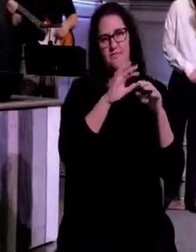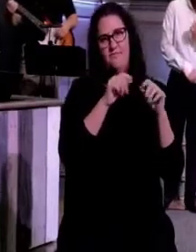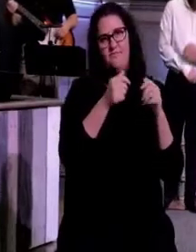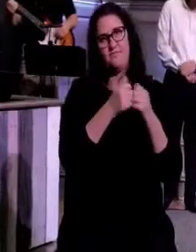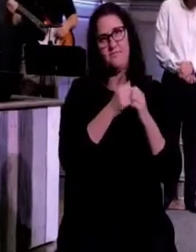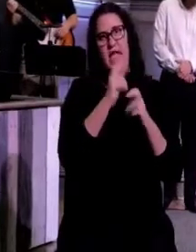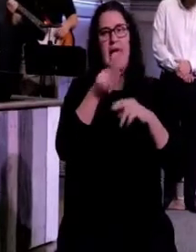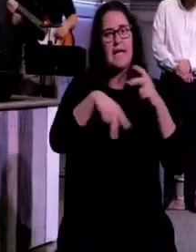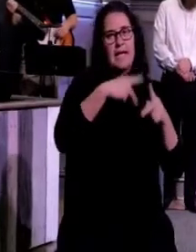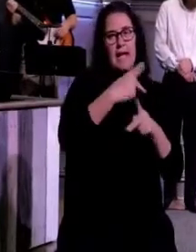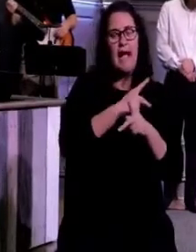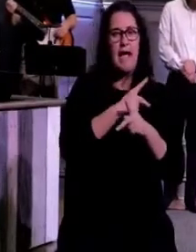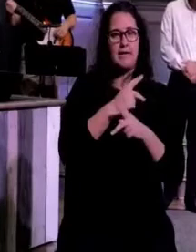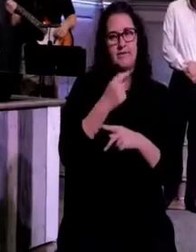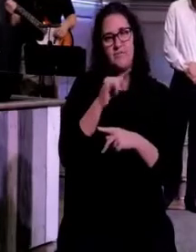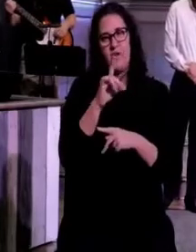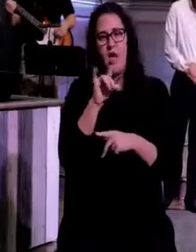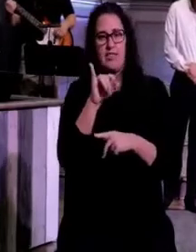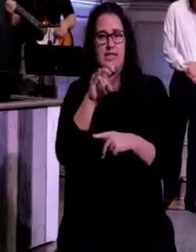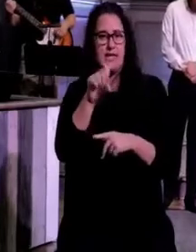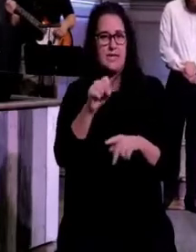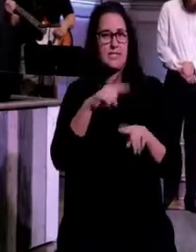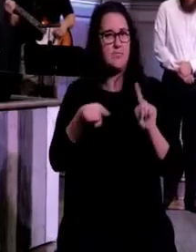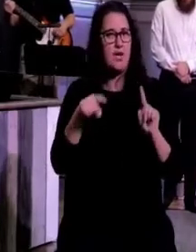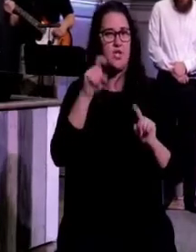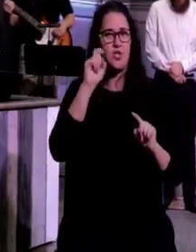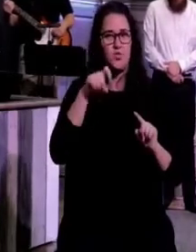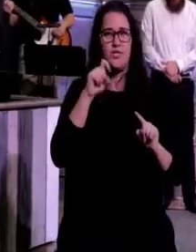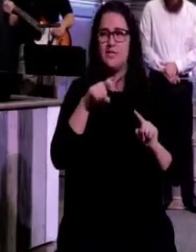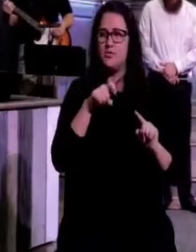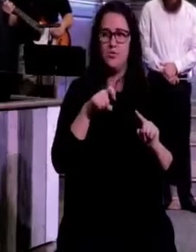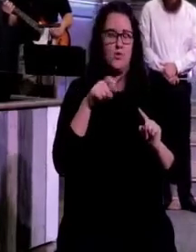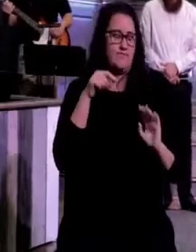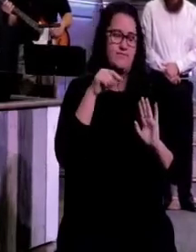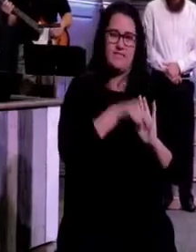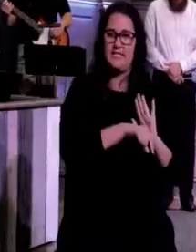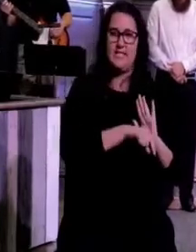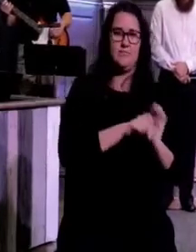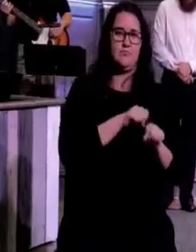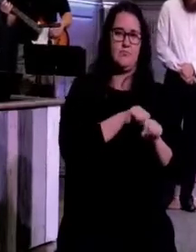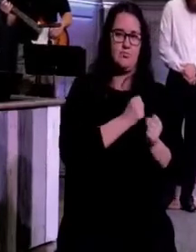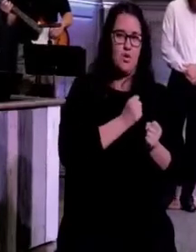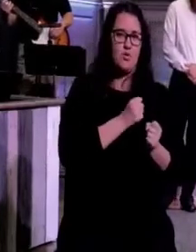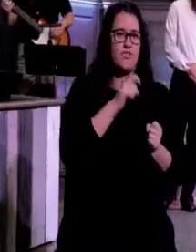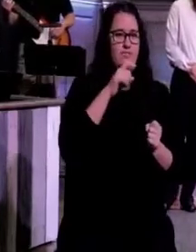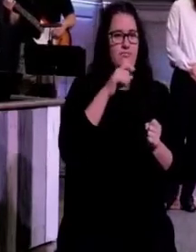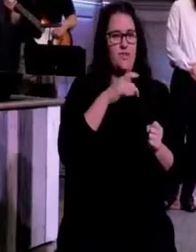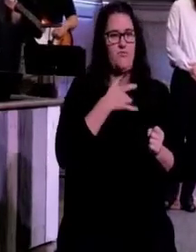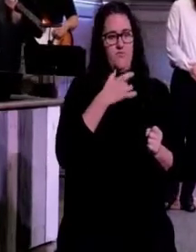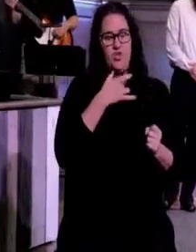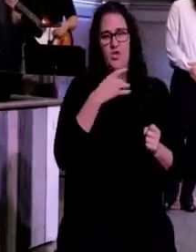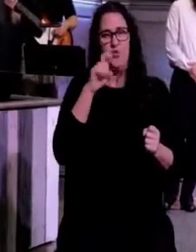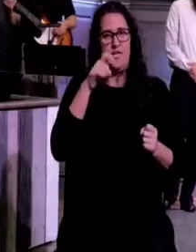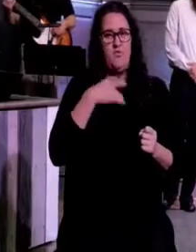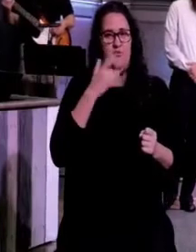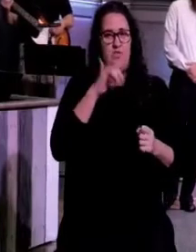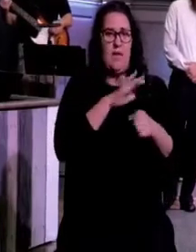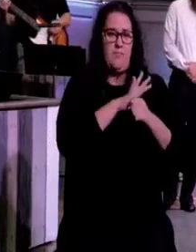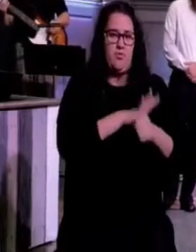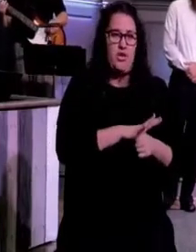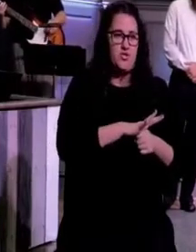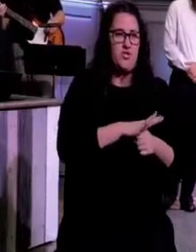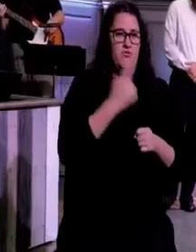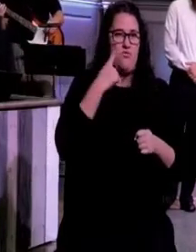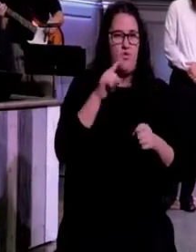need to be broken before Him in the Gethsemane of your spirit that would press you to the urgency